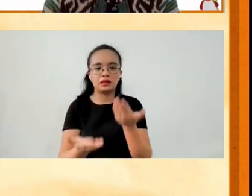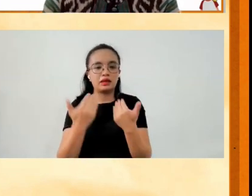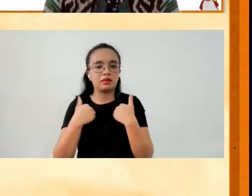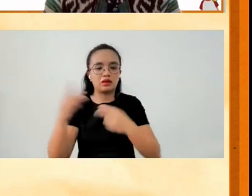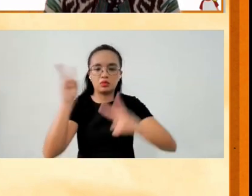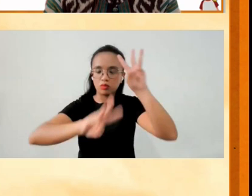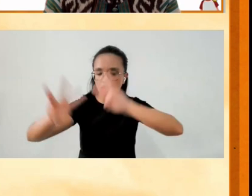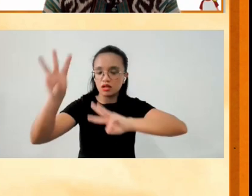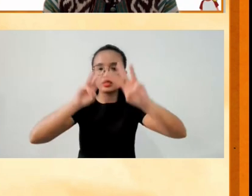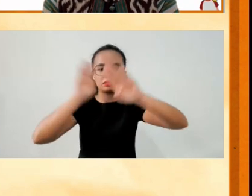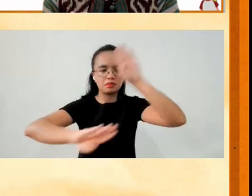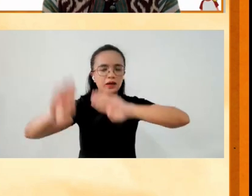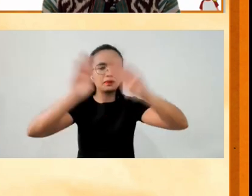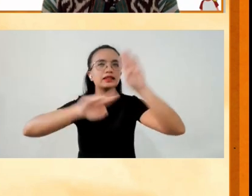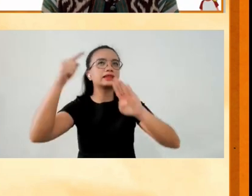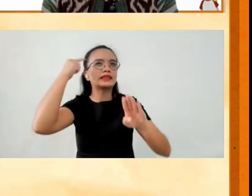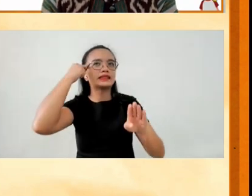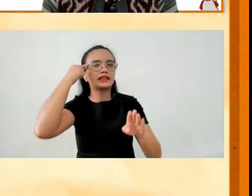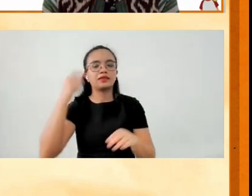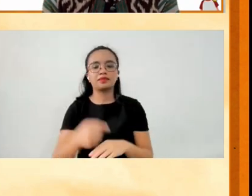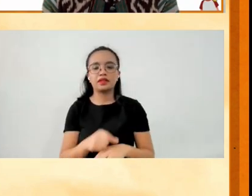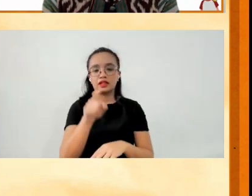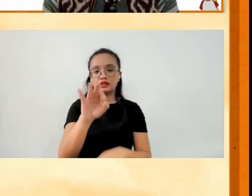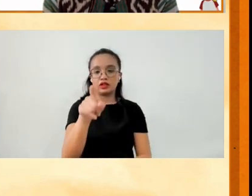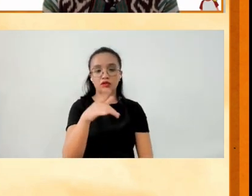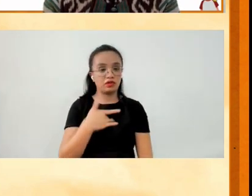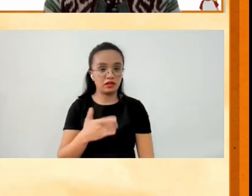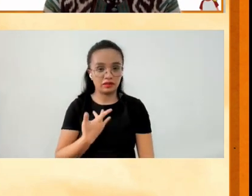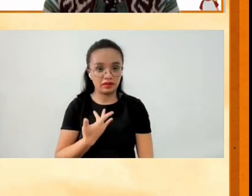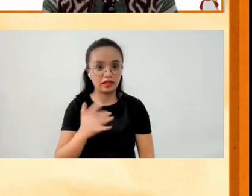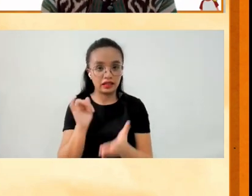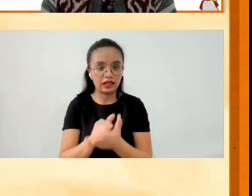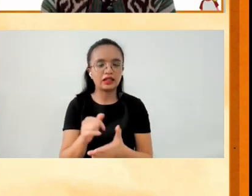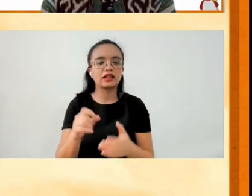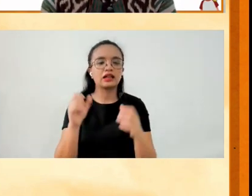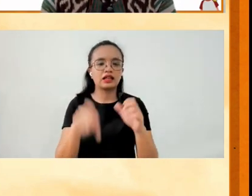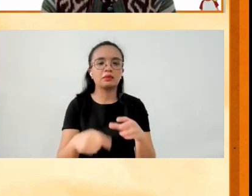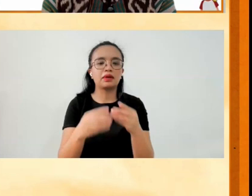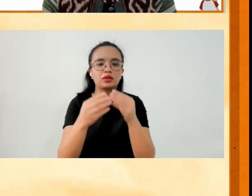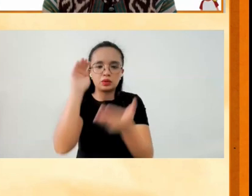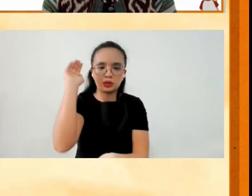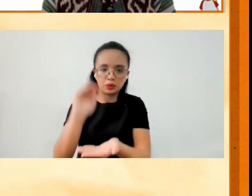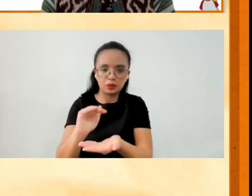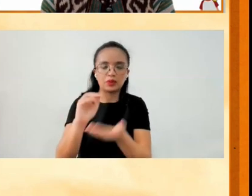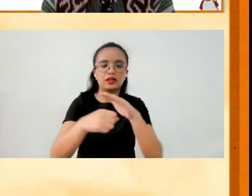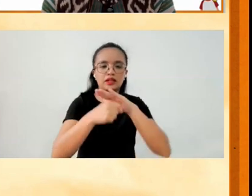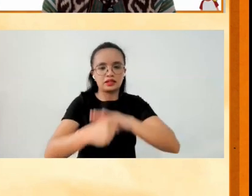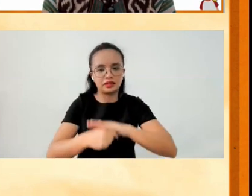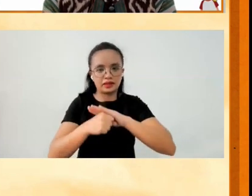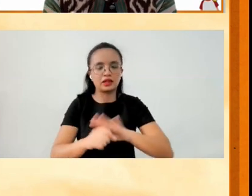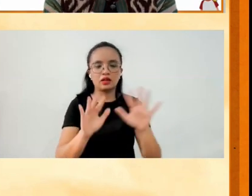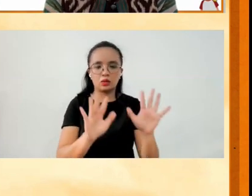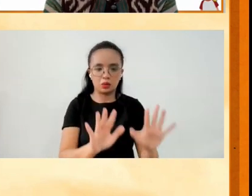or problems in your mind too. If you feel like this, it's time to stress less. Slowing down to be mindful can